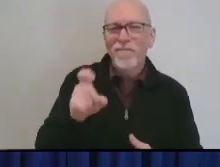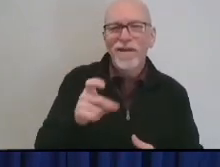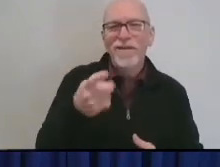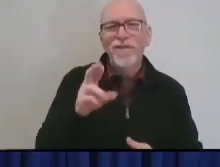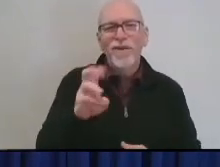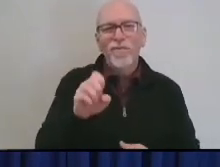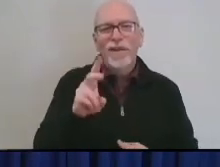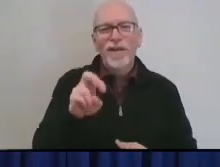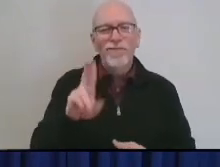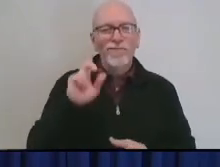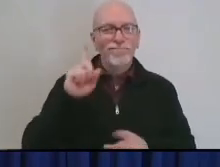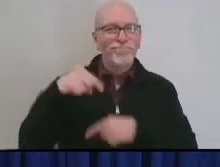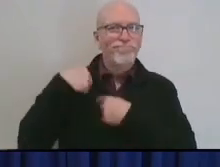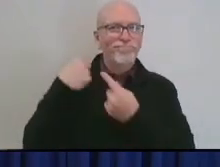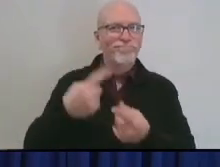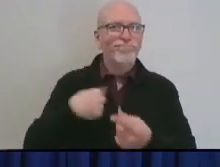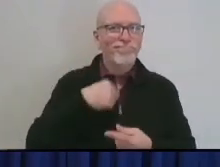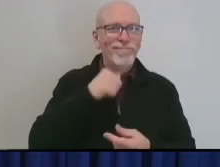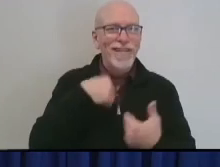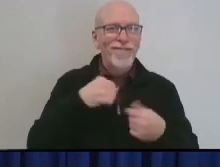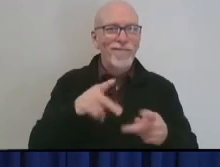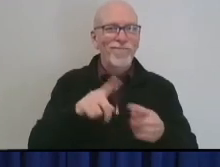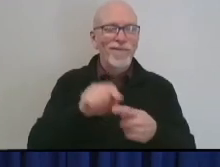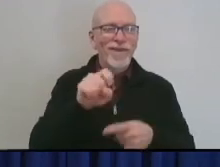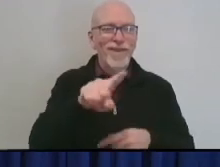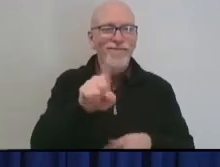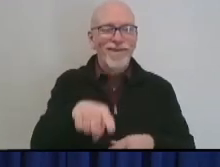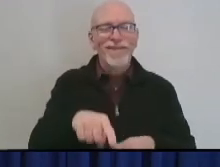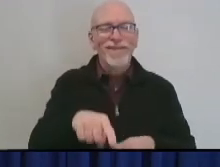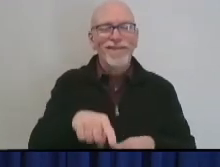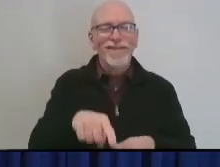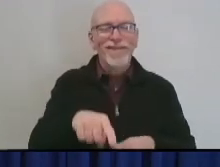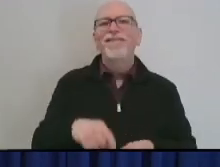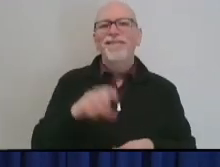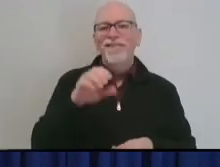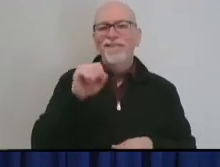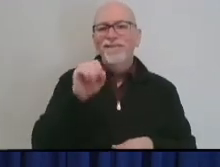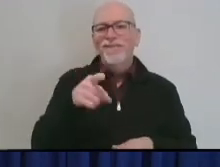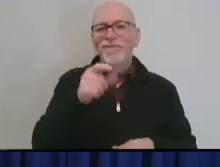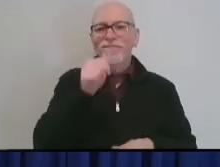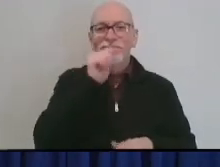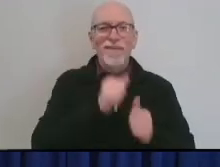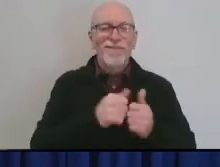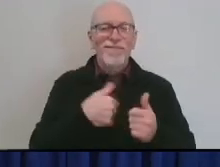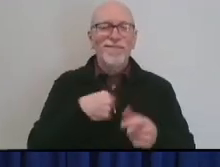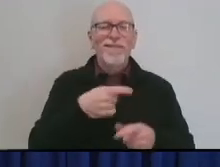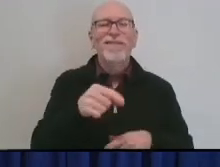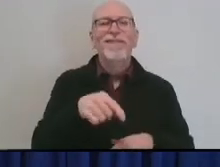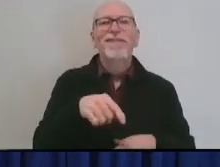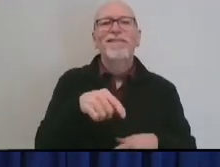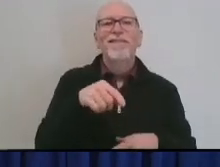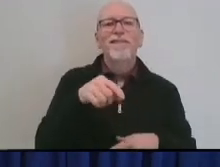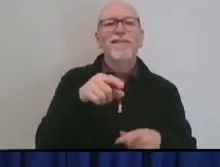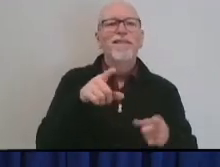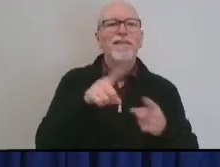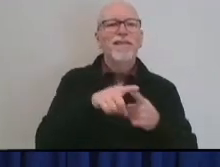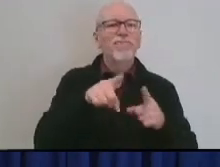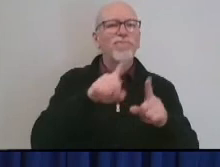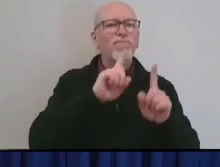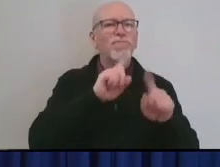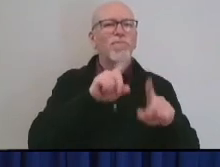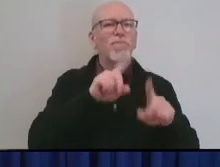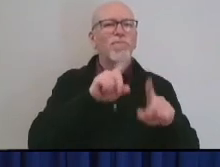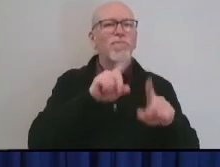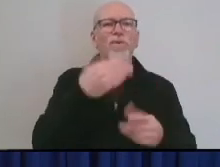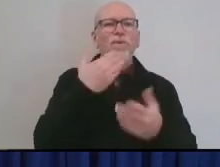been a while since I've had a chance to ask you a question, so bear with me. As you're reporting the good